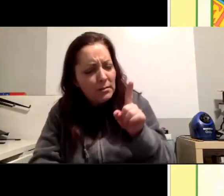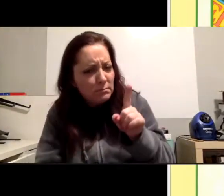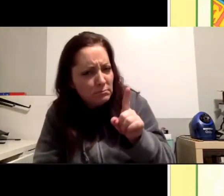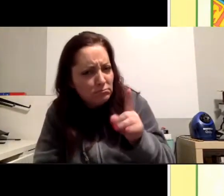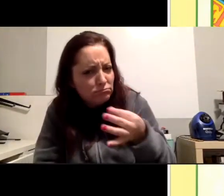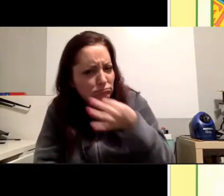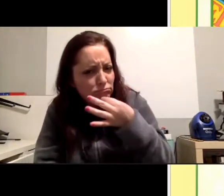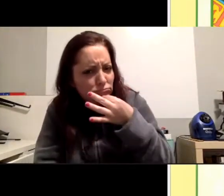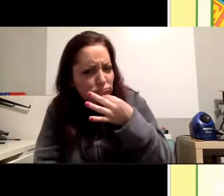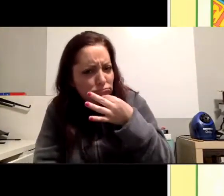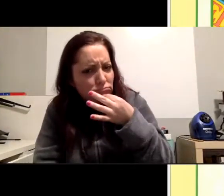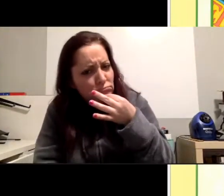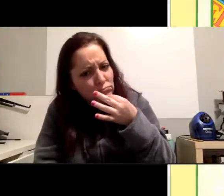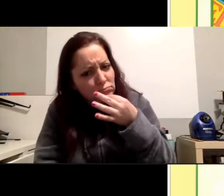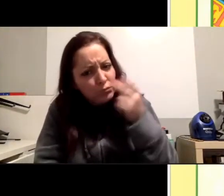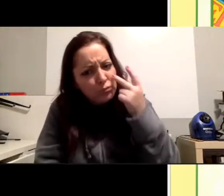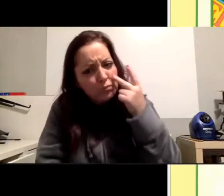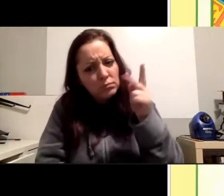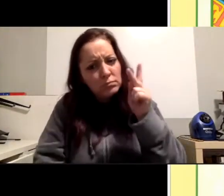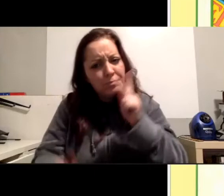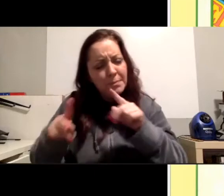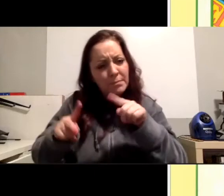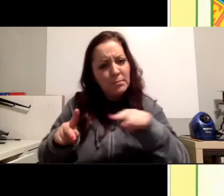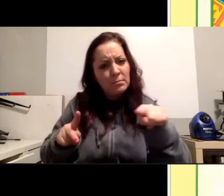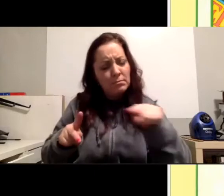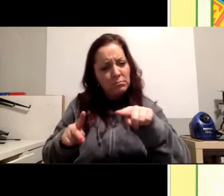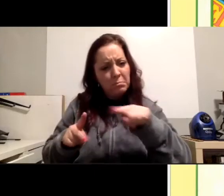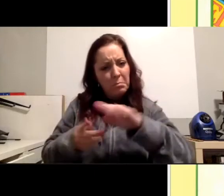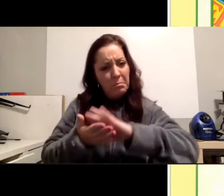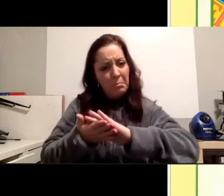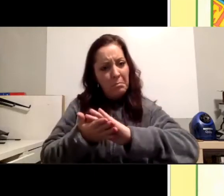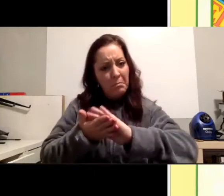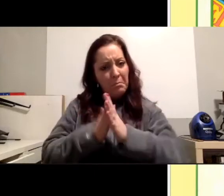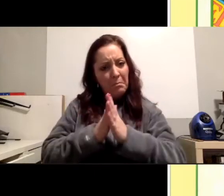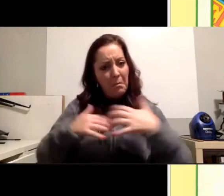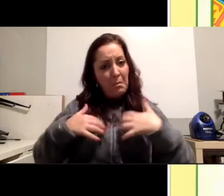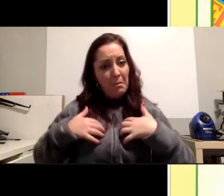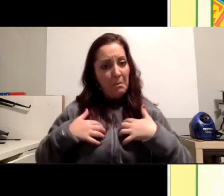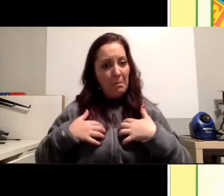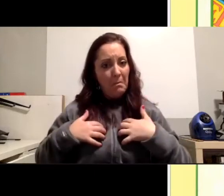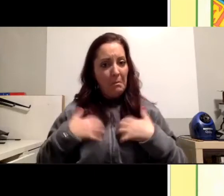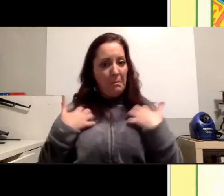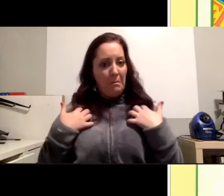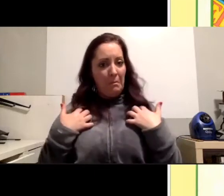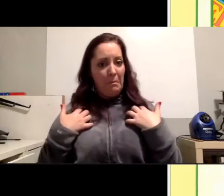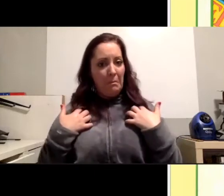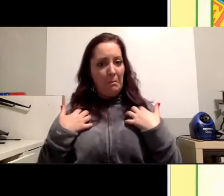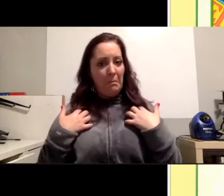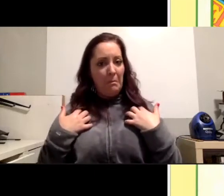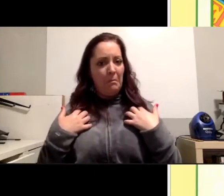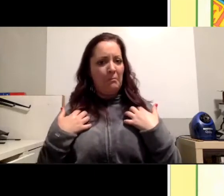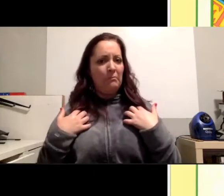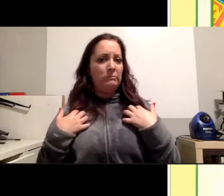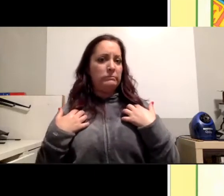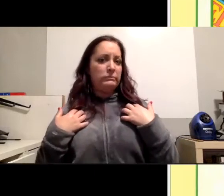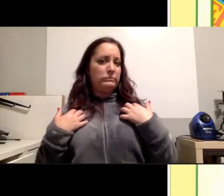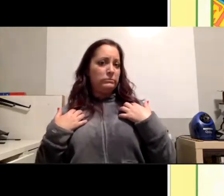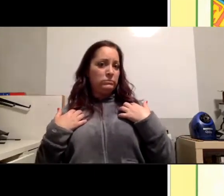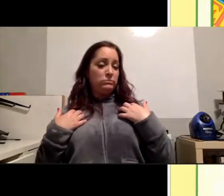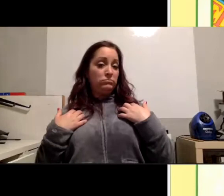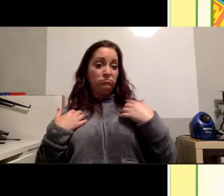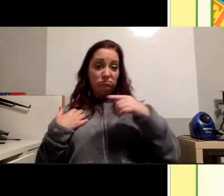But soon he saw people becoming angry.